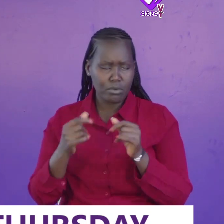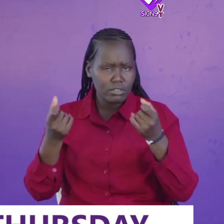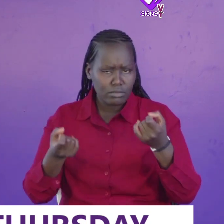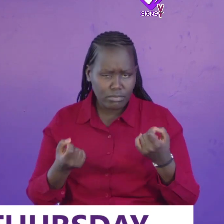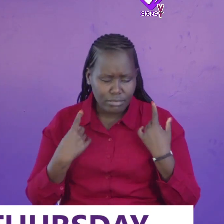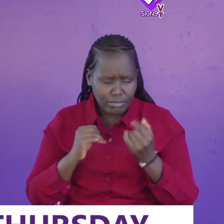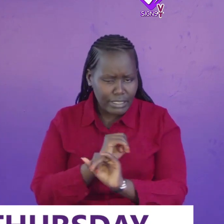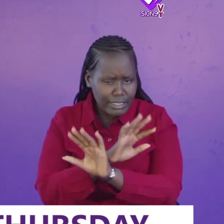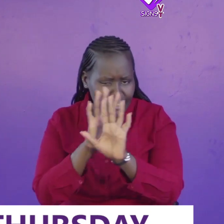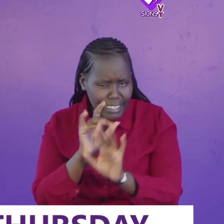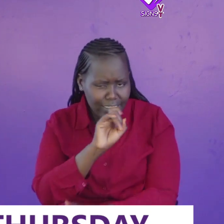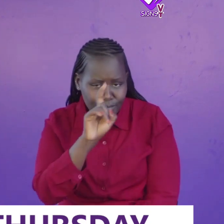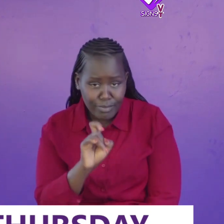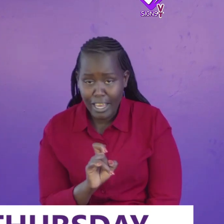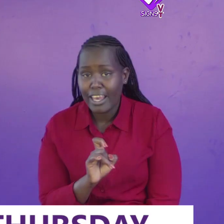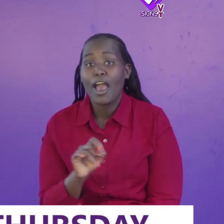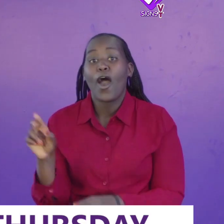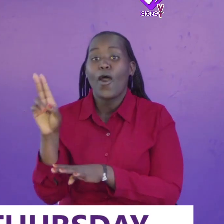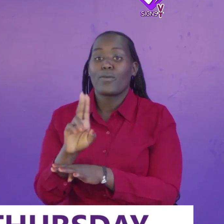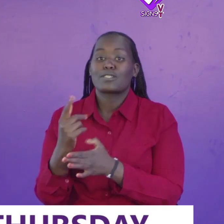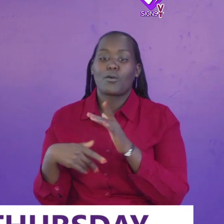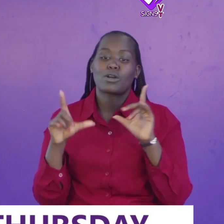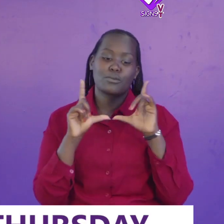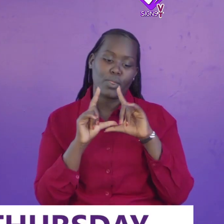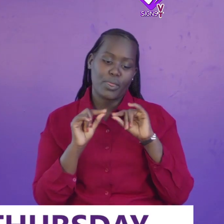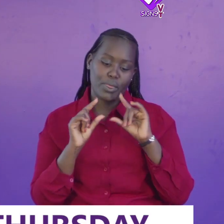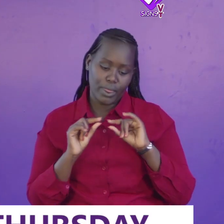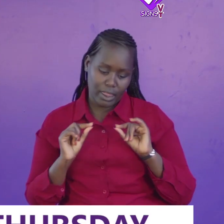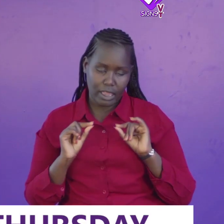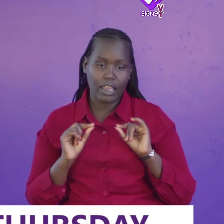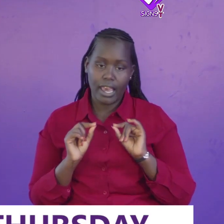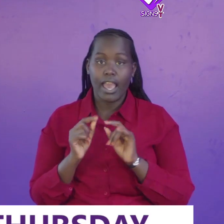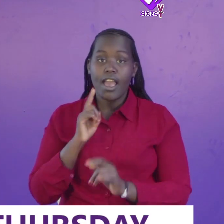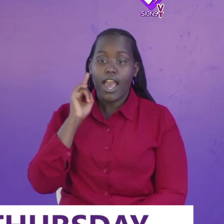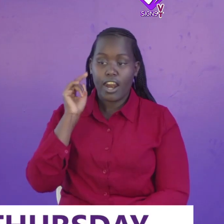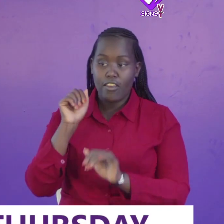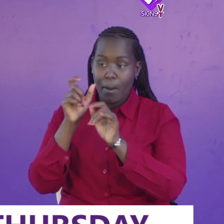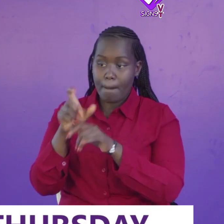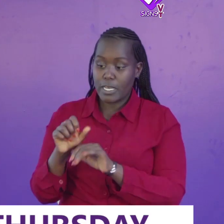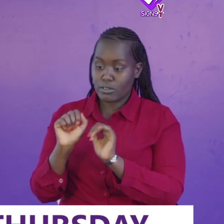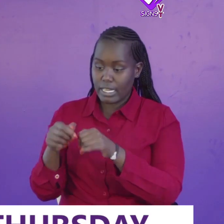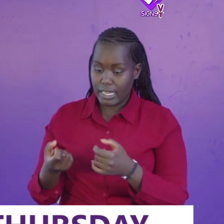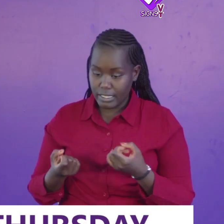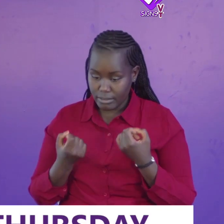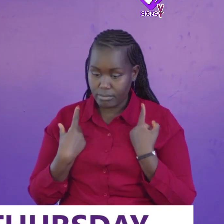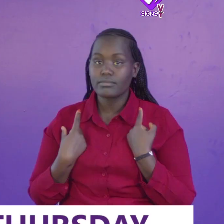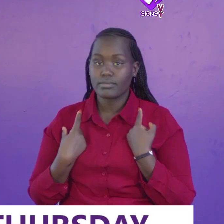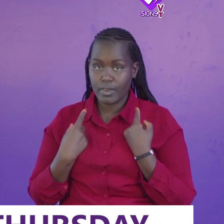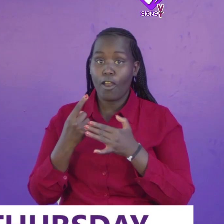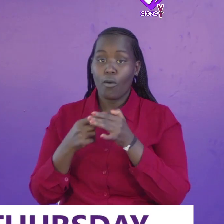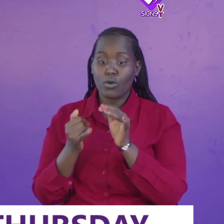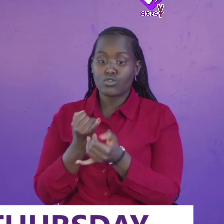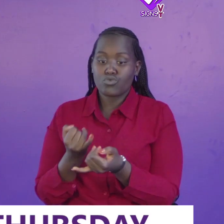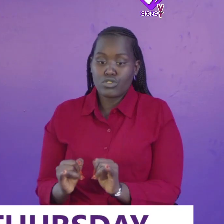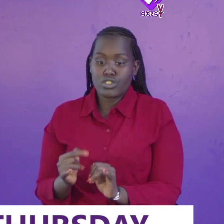nimewachanganya, lakini that's the point, using captions. Like unapata a deaf person can understand what you are trying to